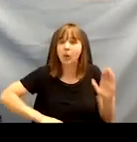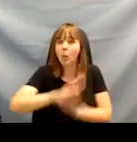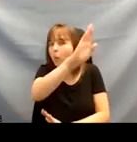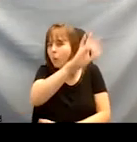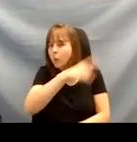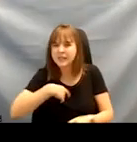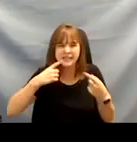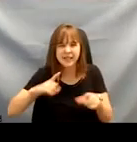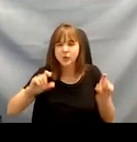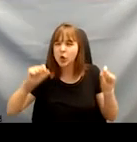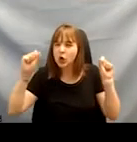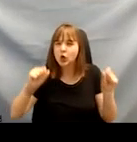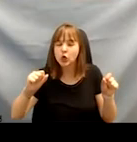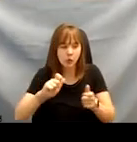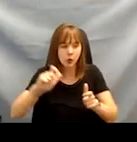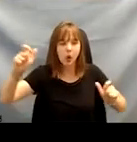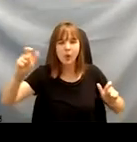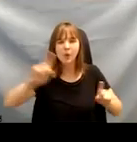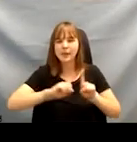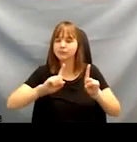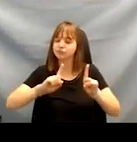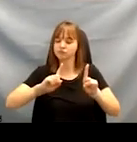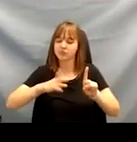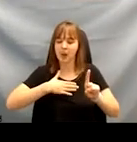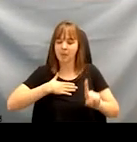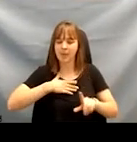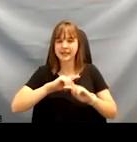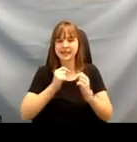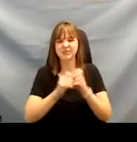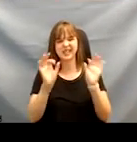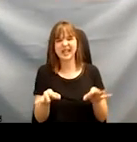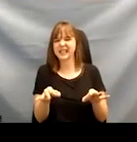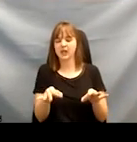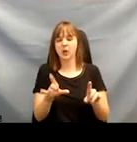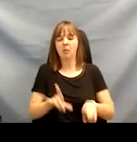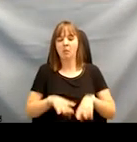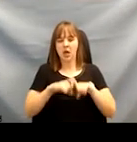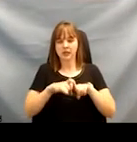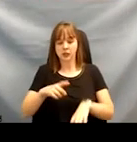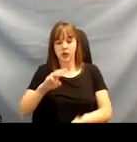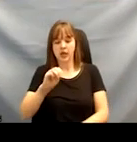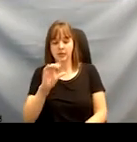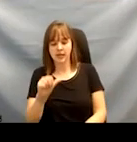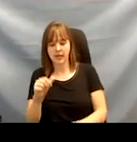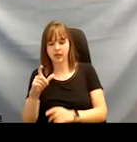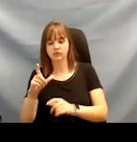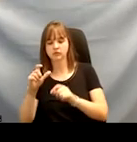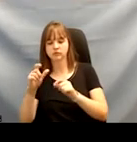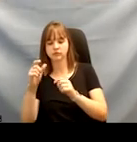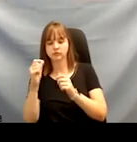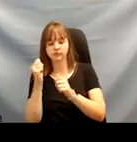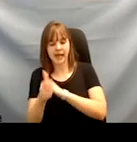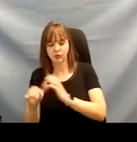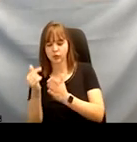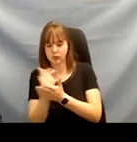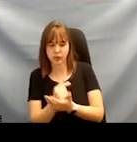things. And so my team decided to take a pause to reevaluate once I graduated and once, you know, the baby was born and everything was happening. And